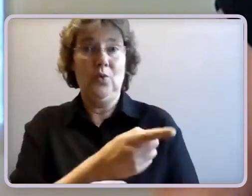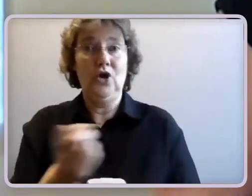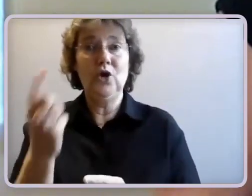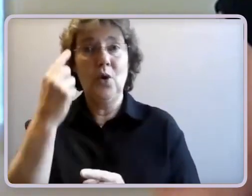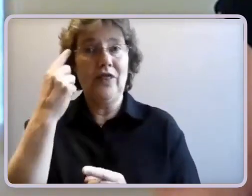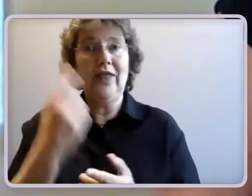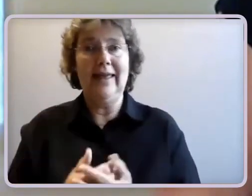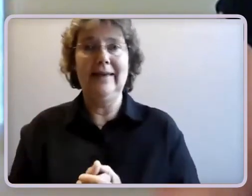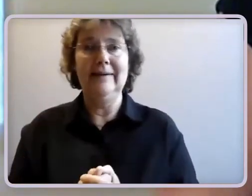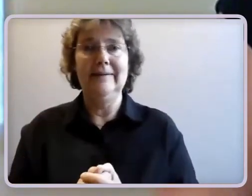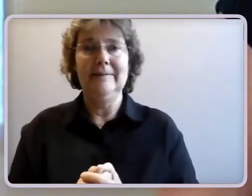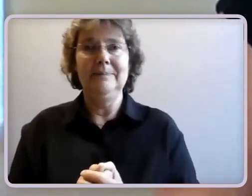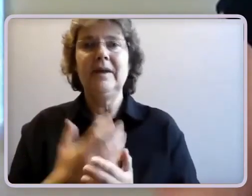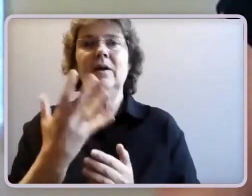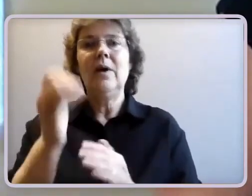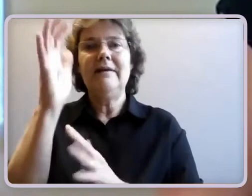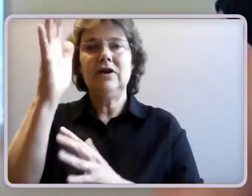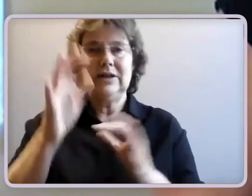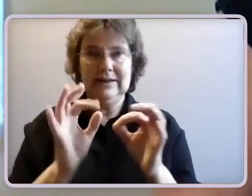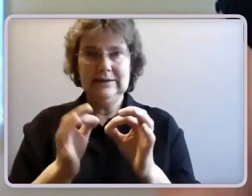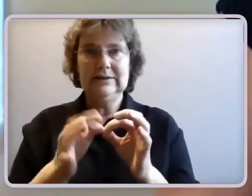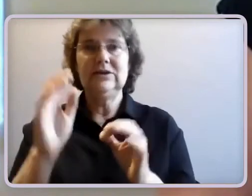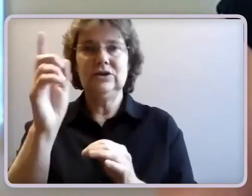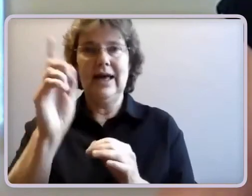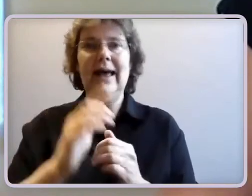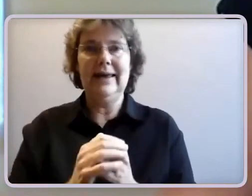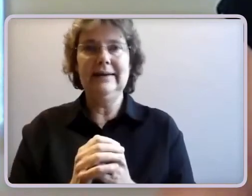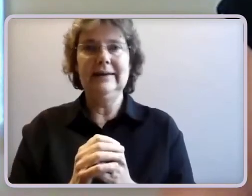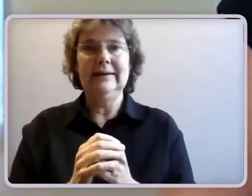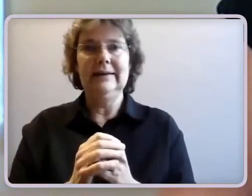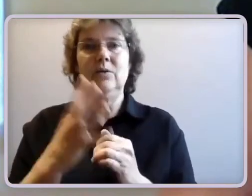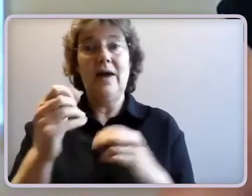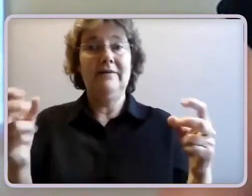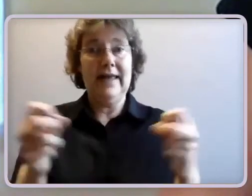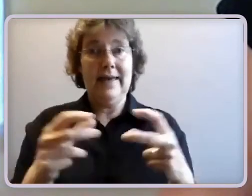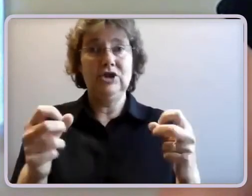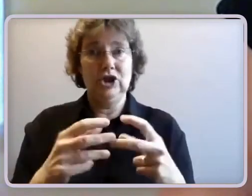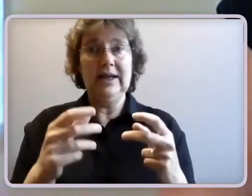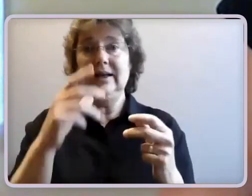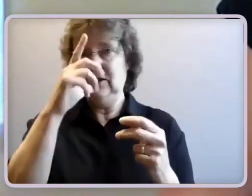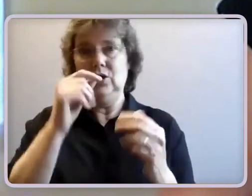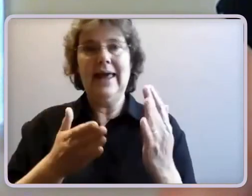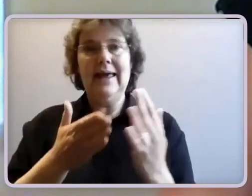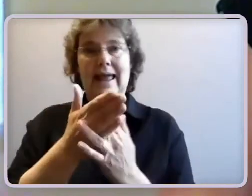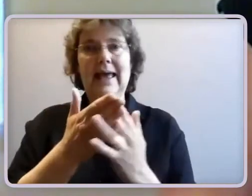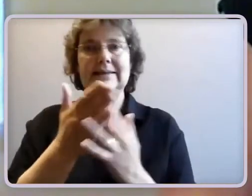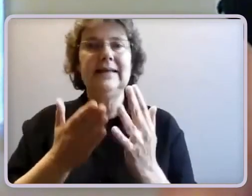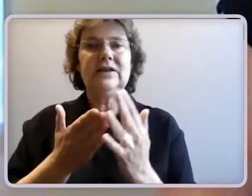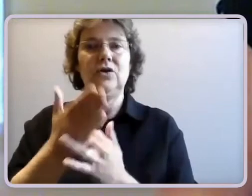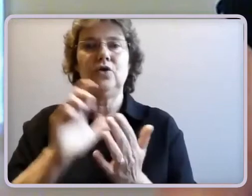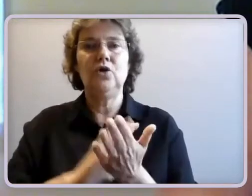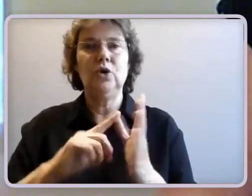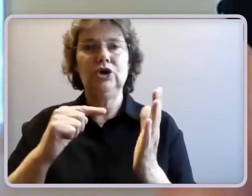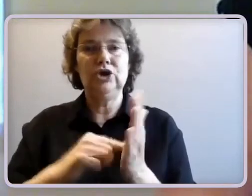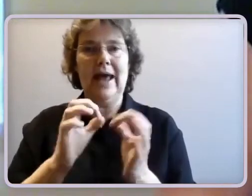You will note that we have Auslan interpreters today. And we also have captioning that you can access. If you go to the chat box, you will see a